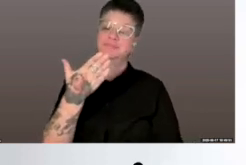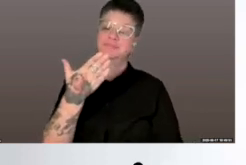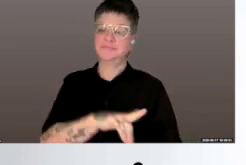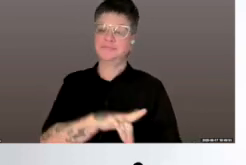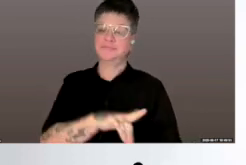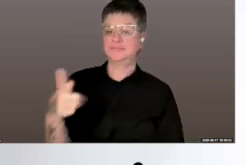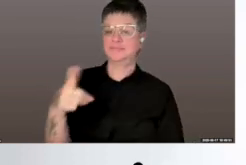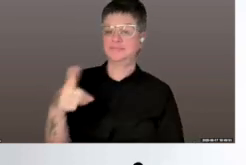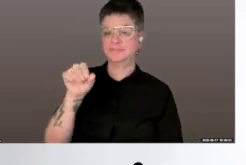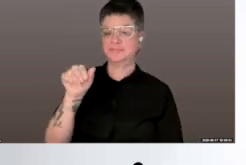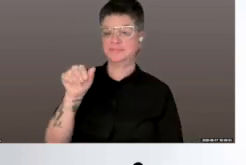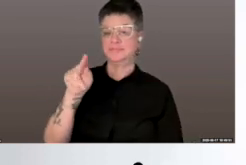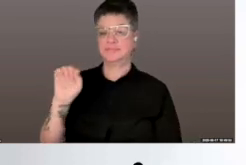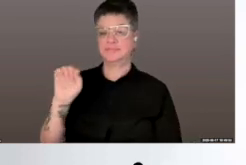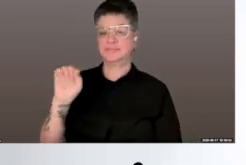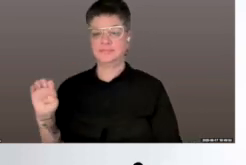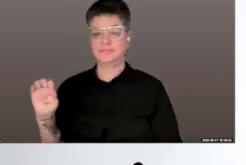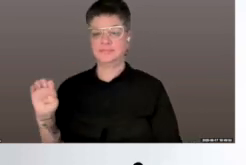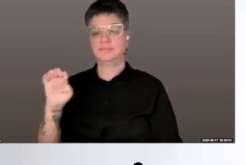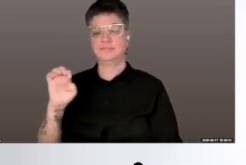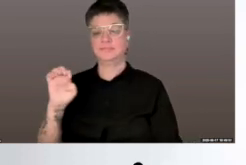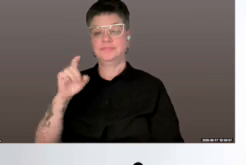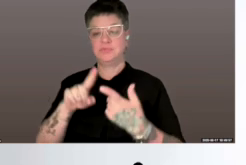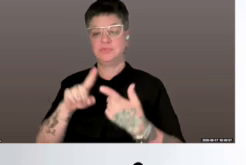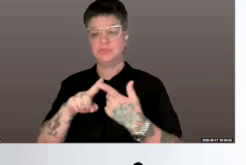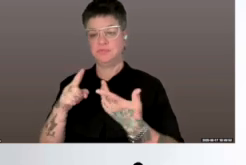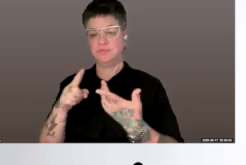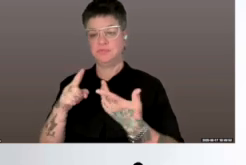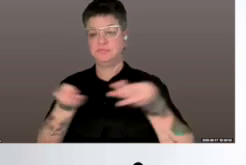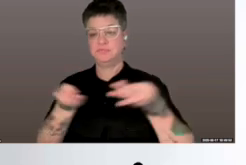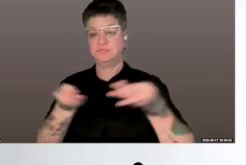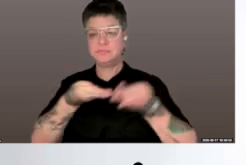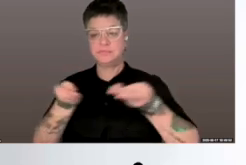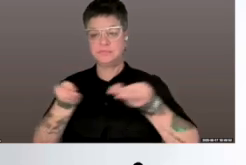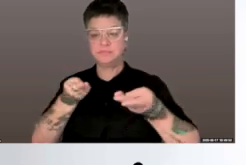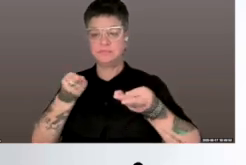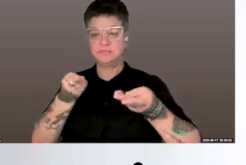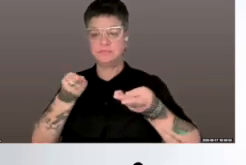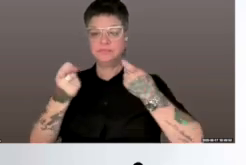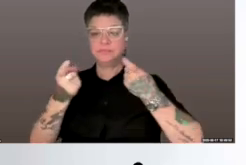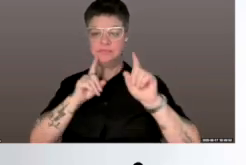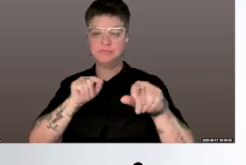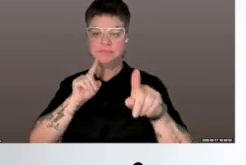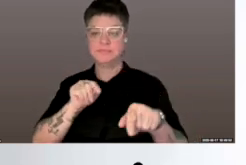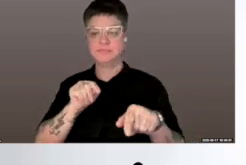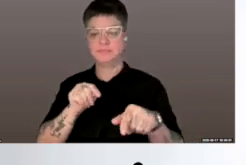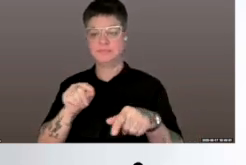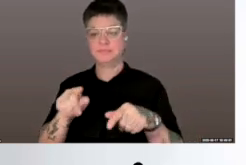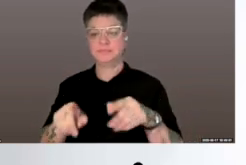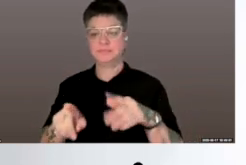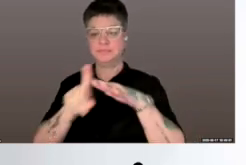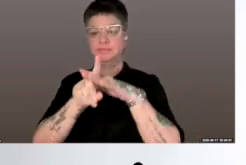Thank you for that presentation, Inder, Brianna, and Nicole. I'll hand it over to